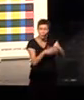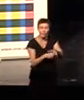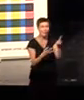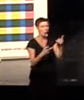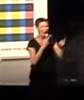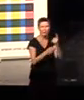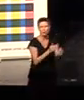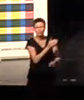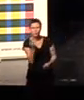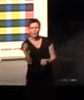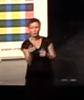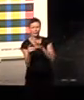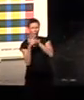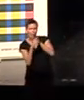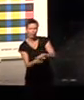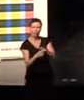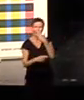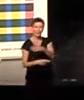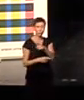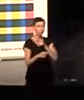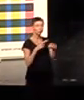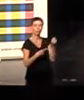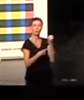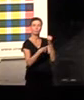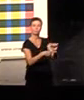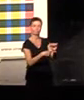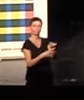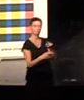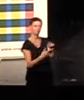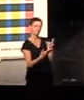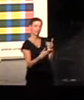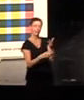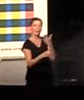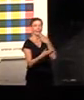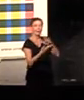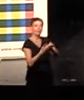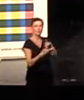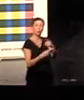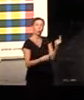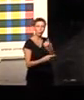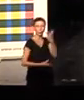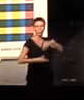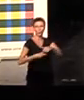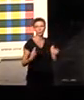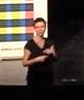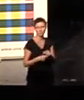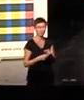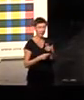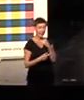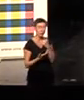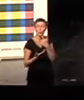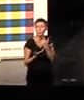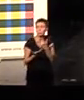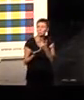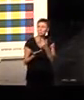xtremerides populations try to restrict de definitie als de people and to legitimate explosion en